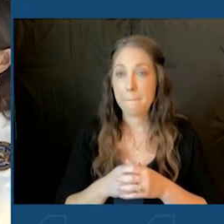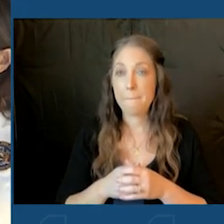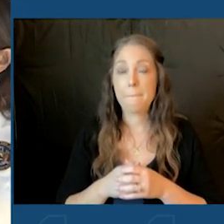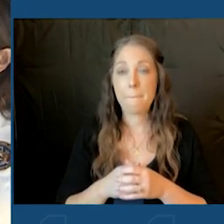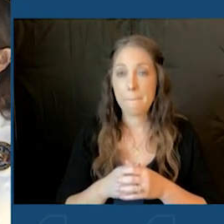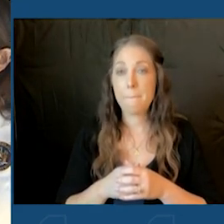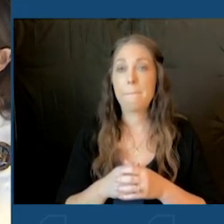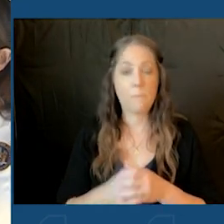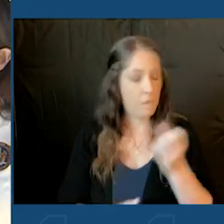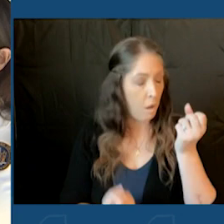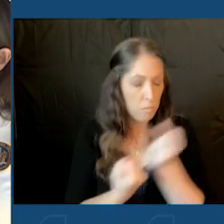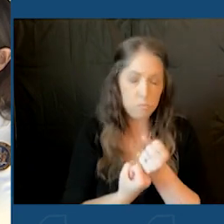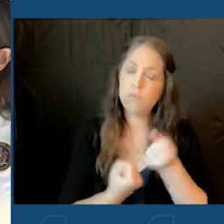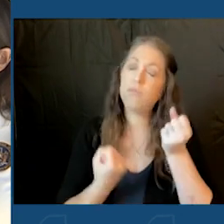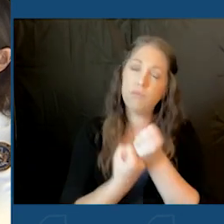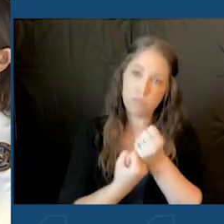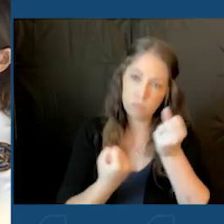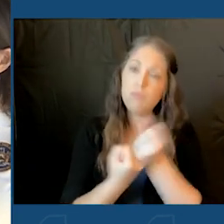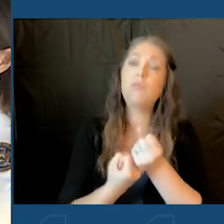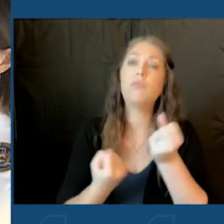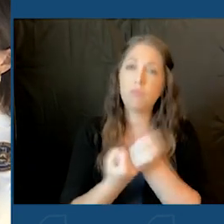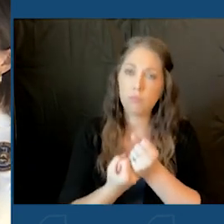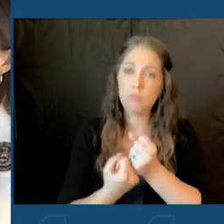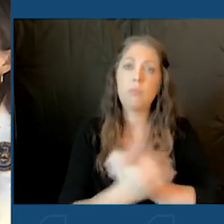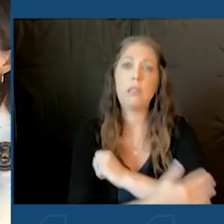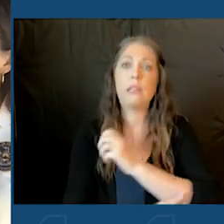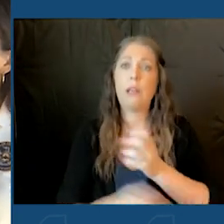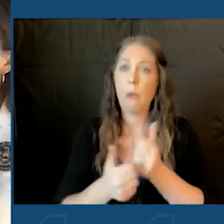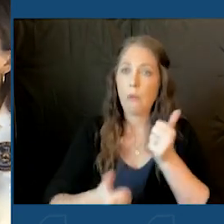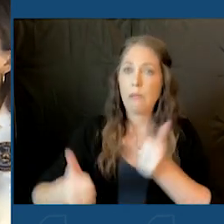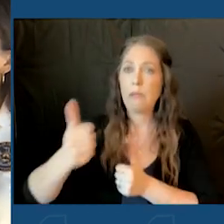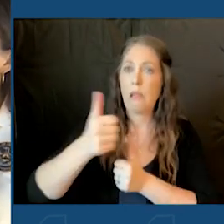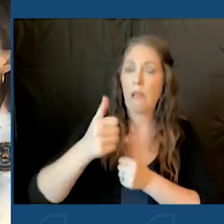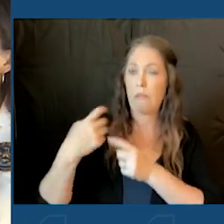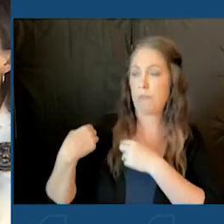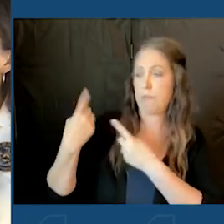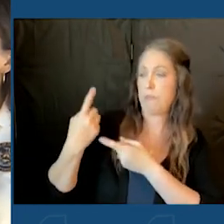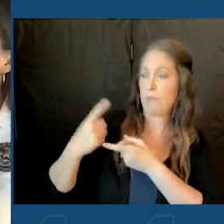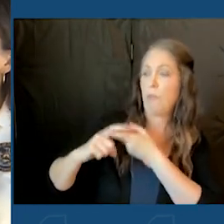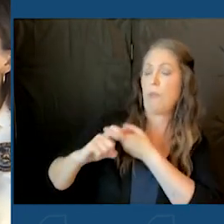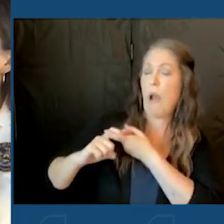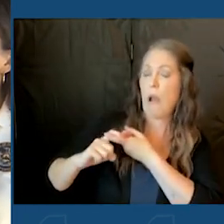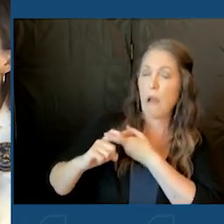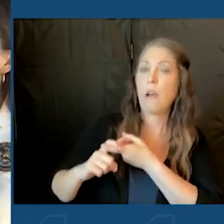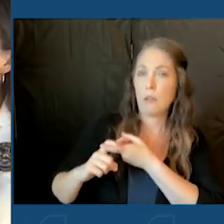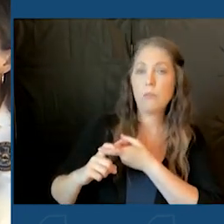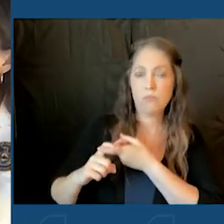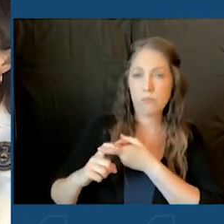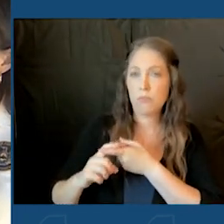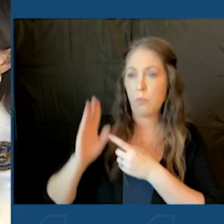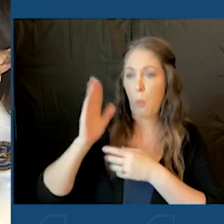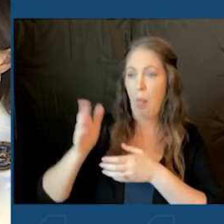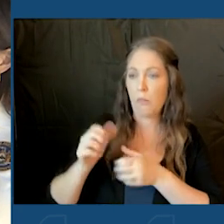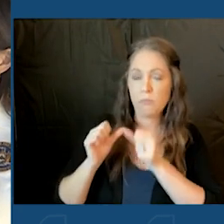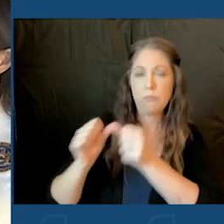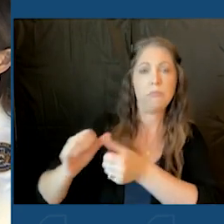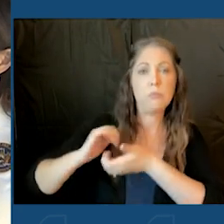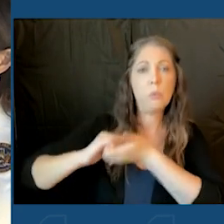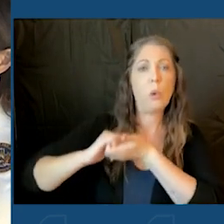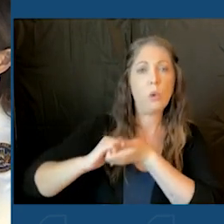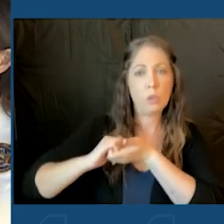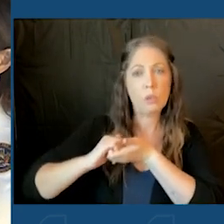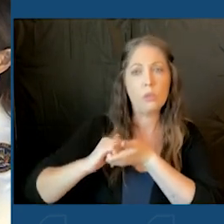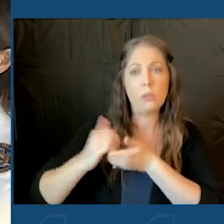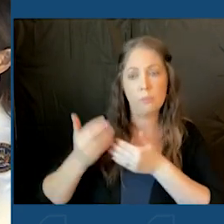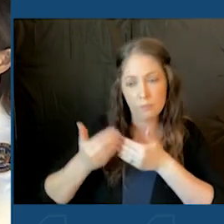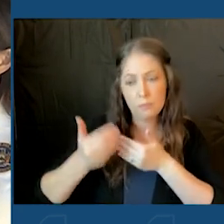outpouring of support. The county executive has been a great friend over the years, and certainly continue this partnership over the next few days until